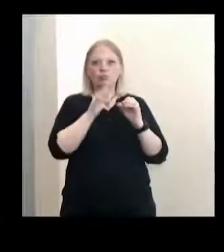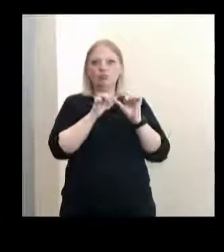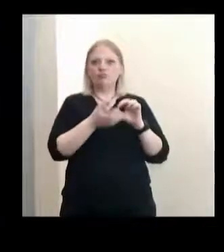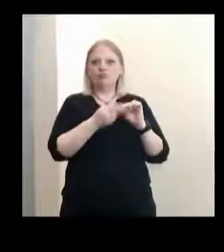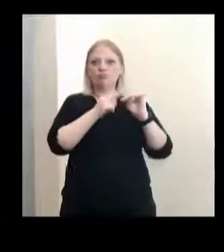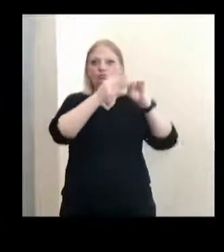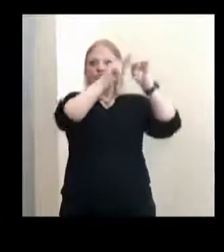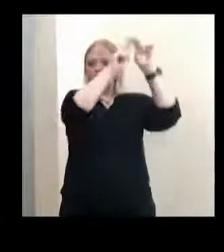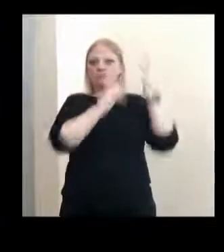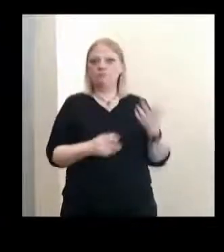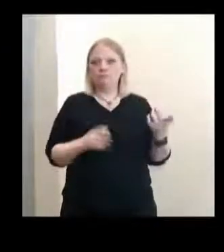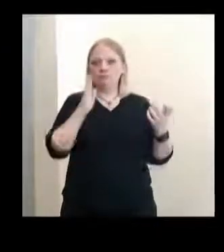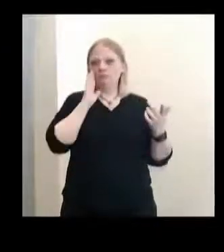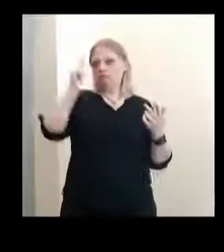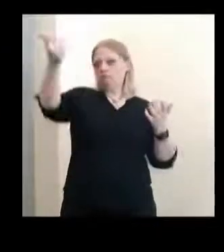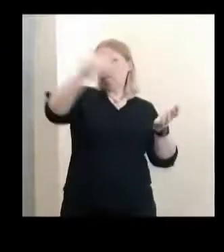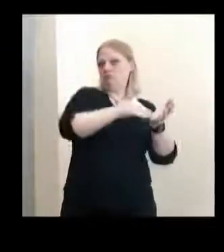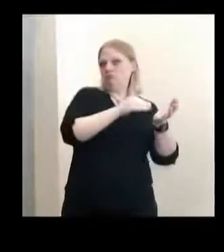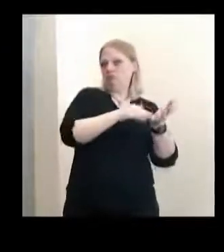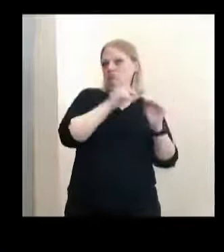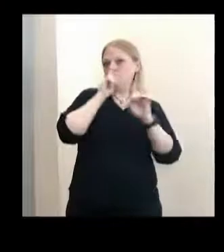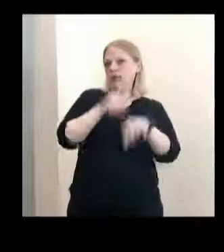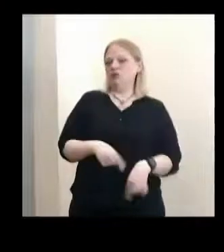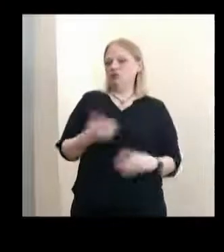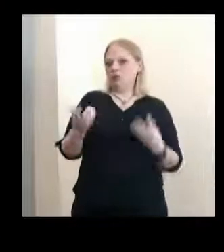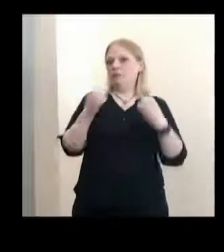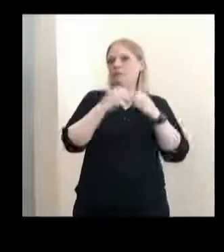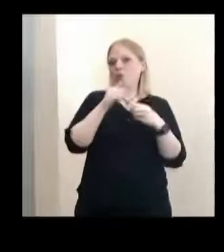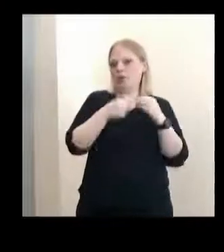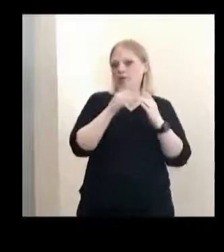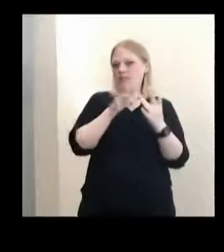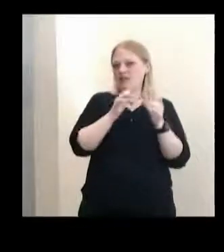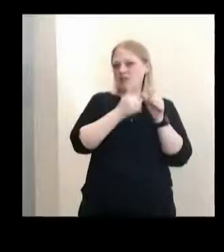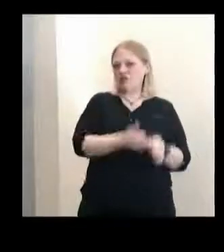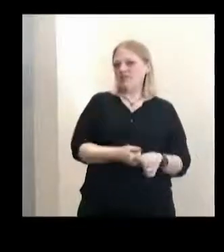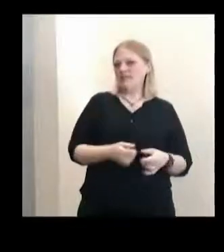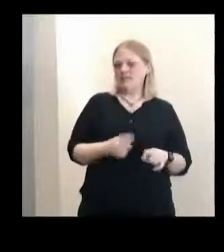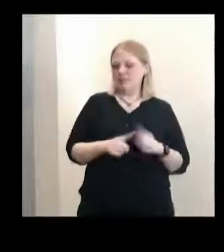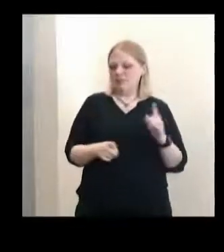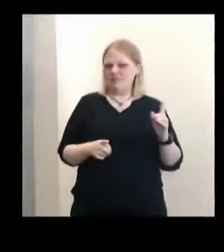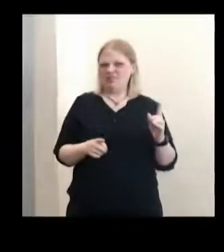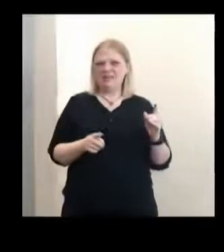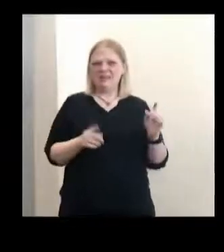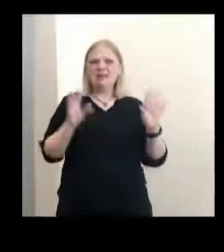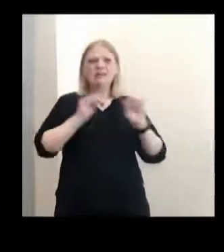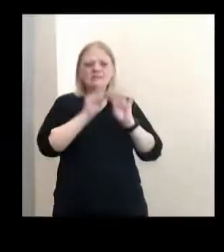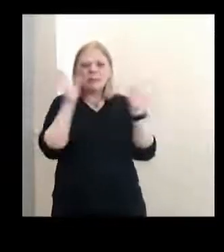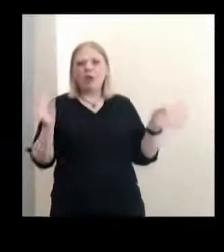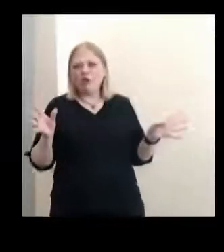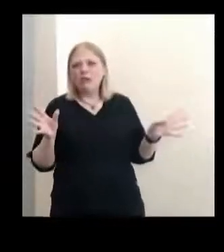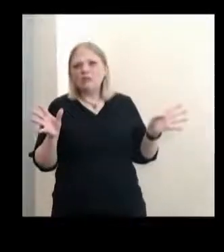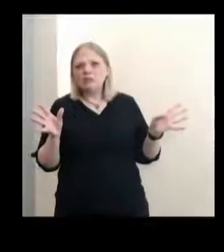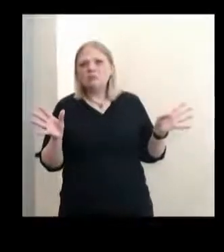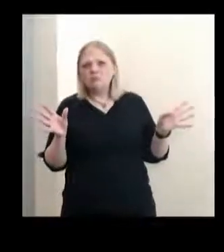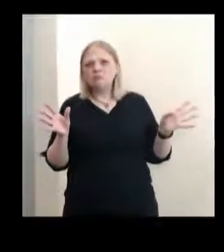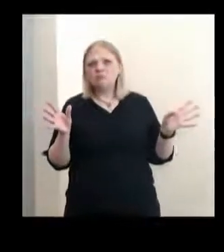So I'm going to turn over to Dr. B to answer a little bit more about contact tracing, but it's quite apparent that we are seeing just the general